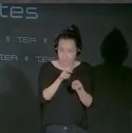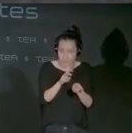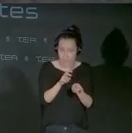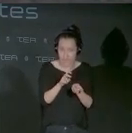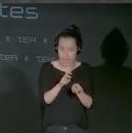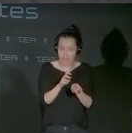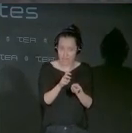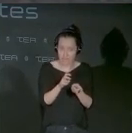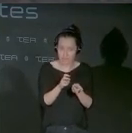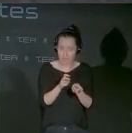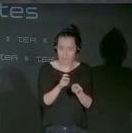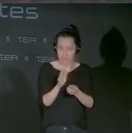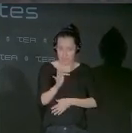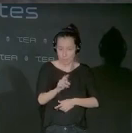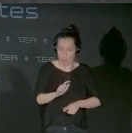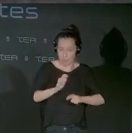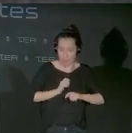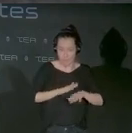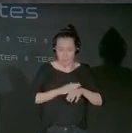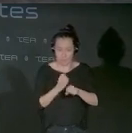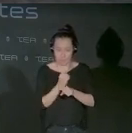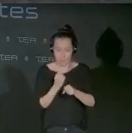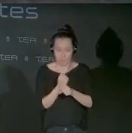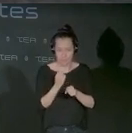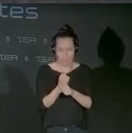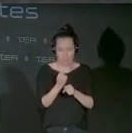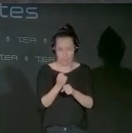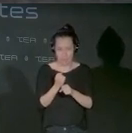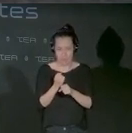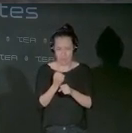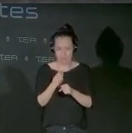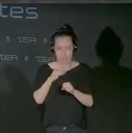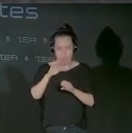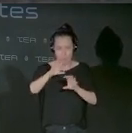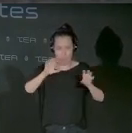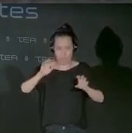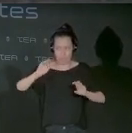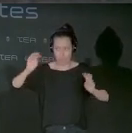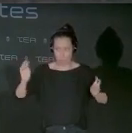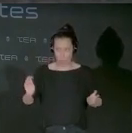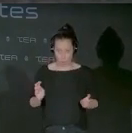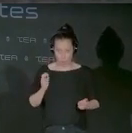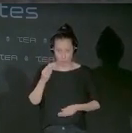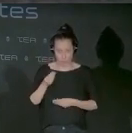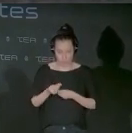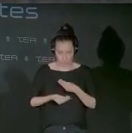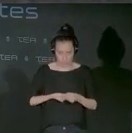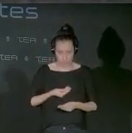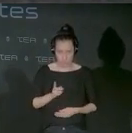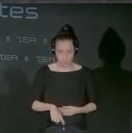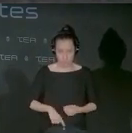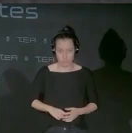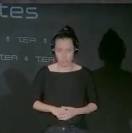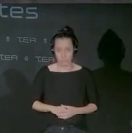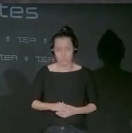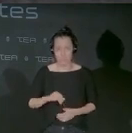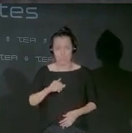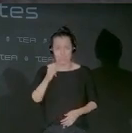working together internationally across borders. JP talked about reducing the cross-border problems that we